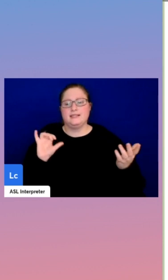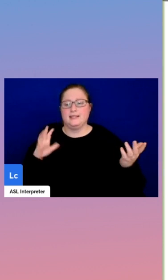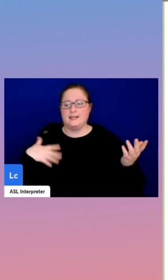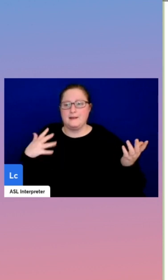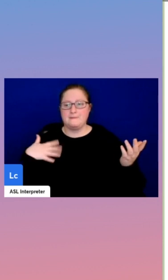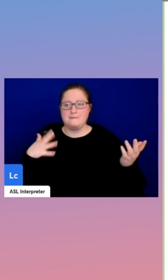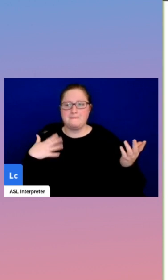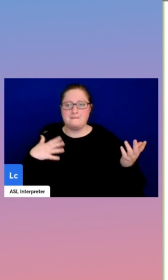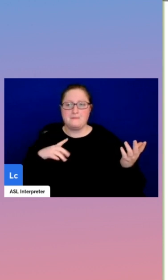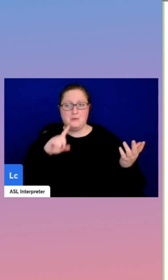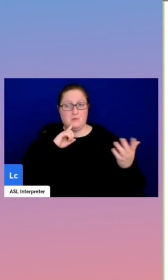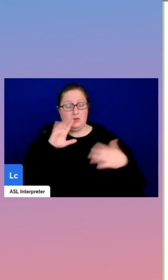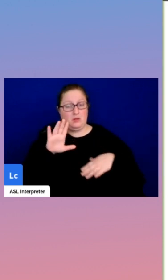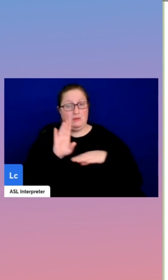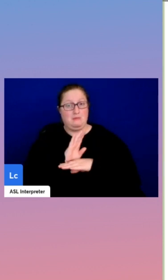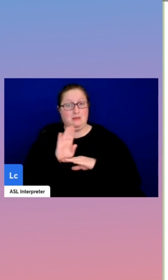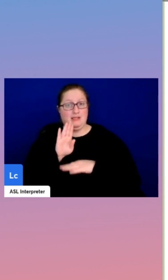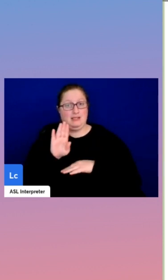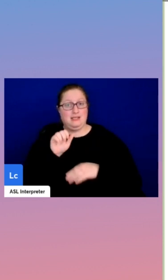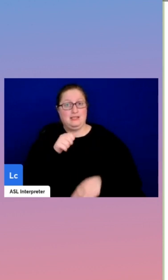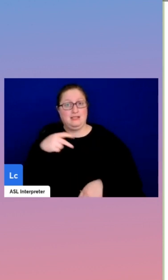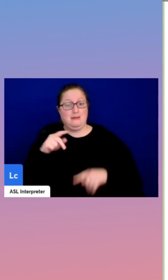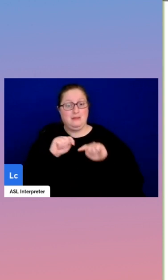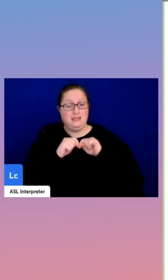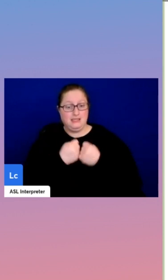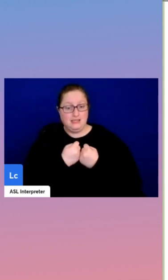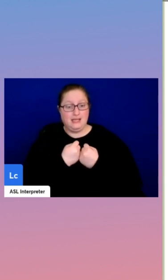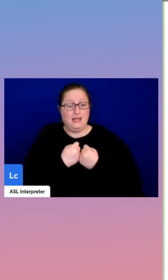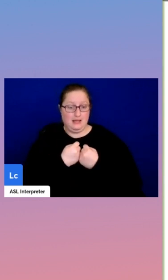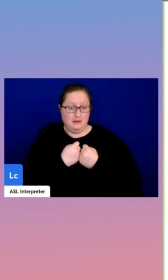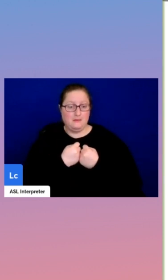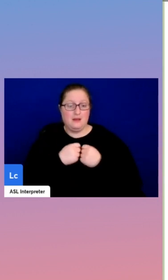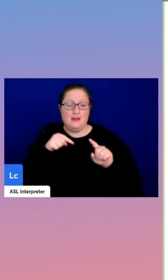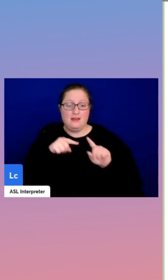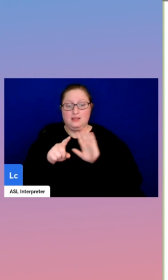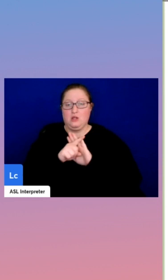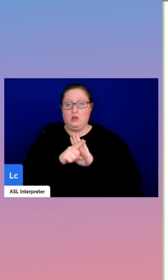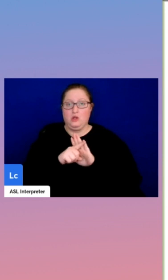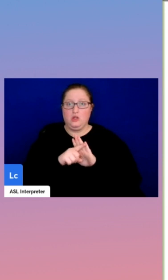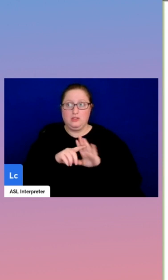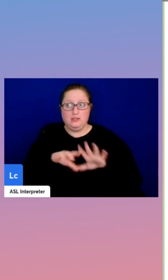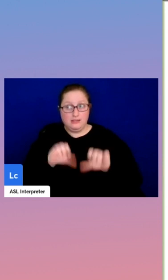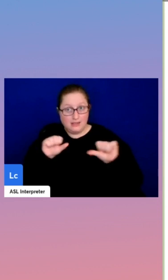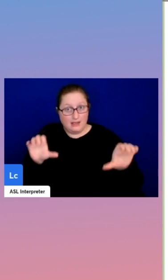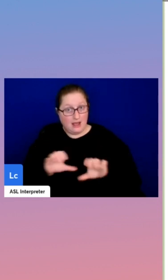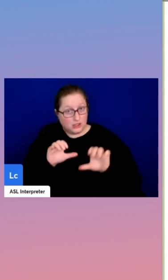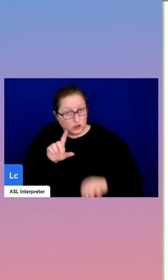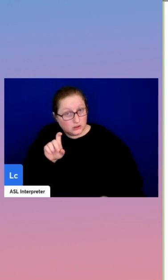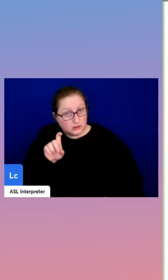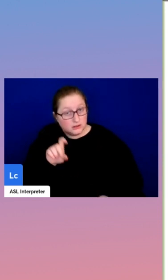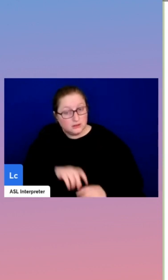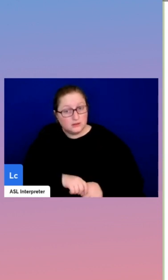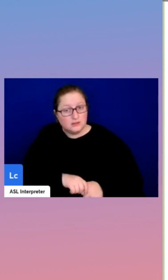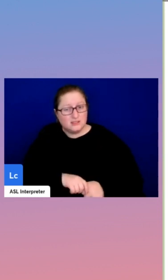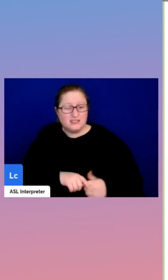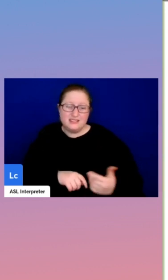really your business and application teams take these alerts into account and take action on them? I doubt